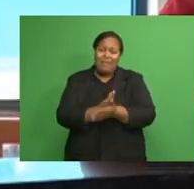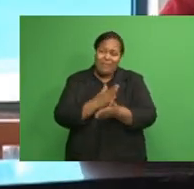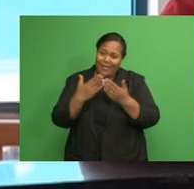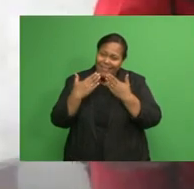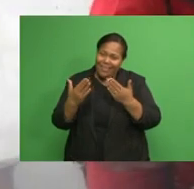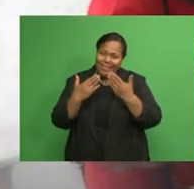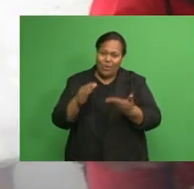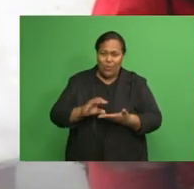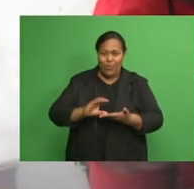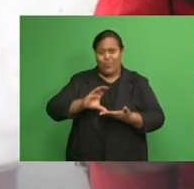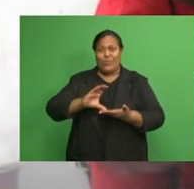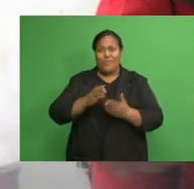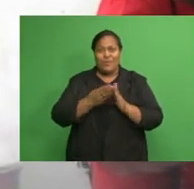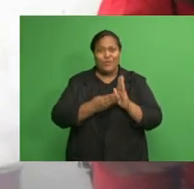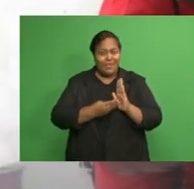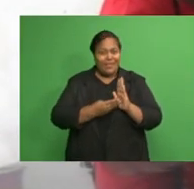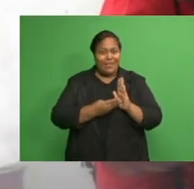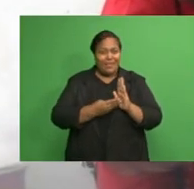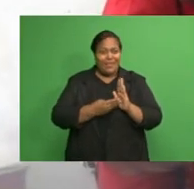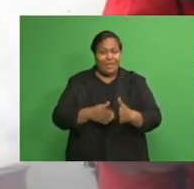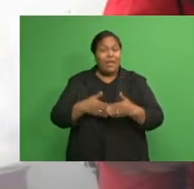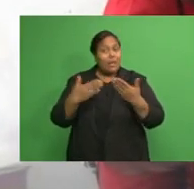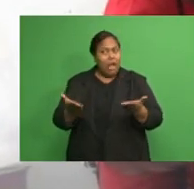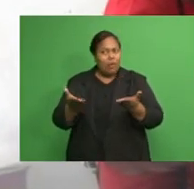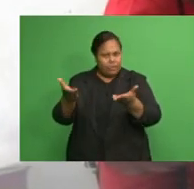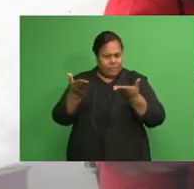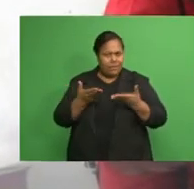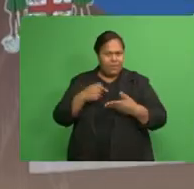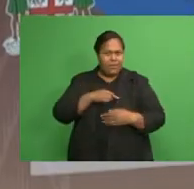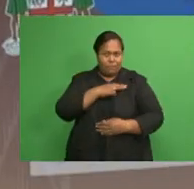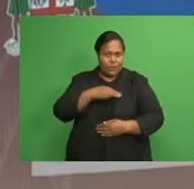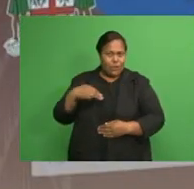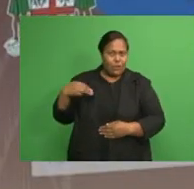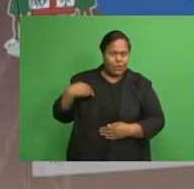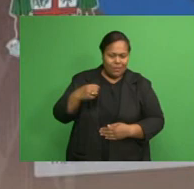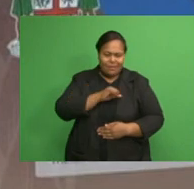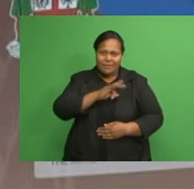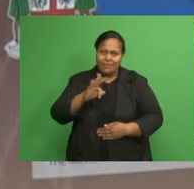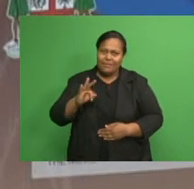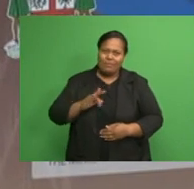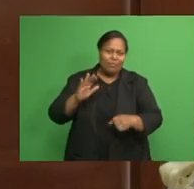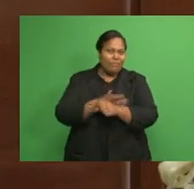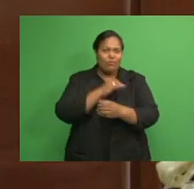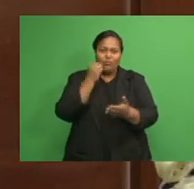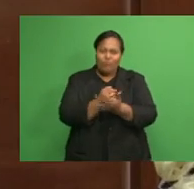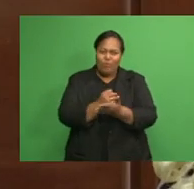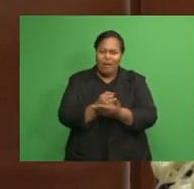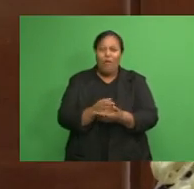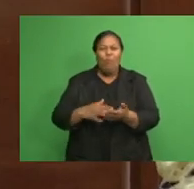increase in budget. The onus, I guess, is now on us, the ministry and the staff of the ministry, to ensure that every